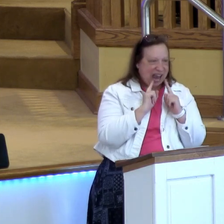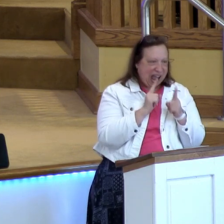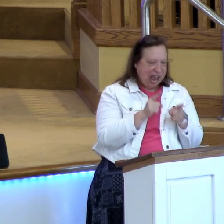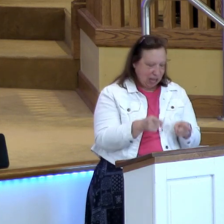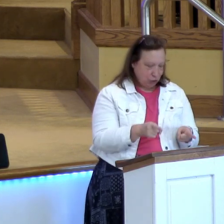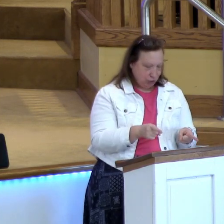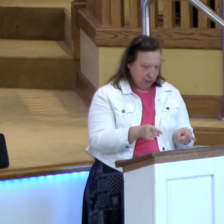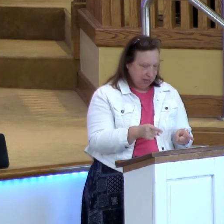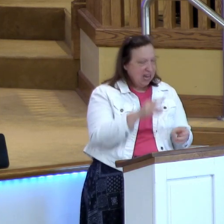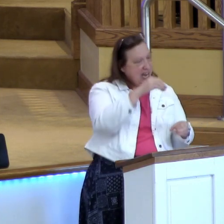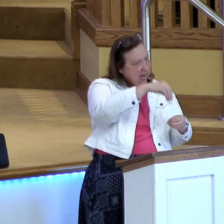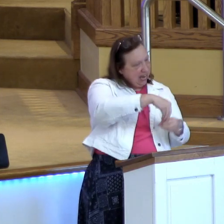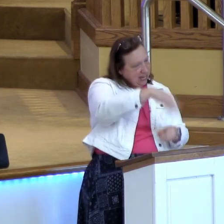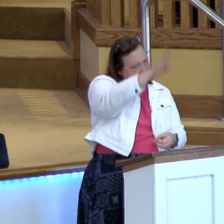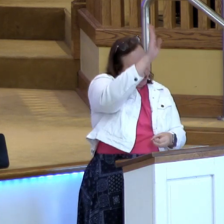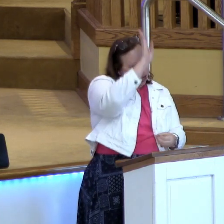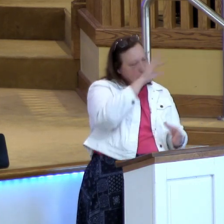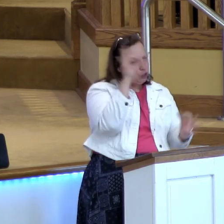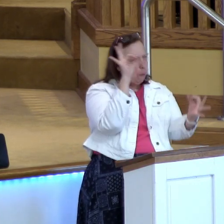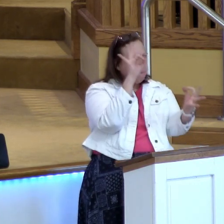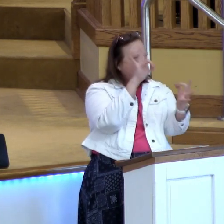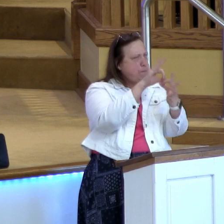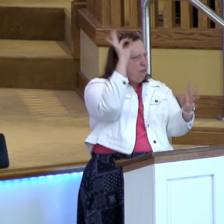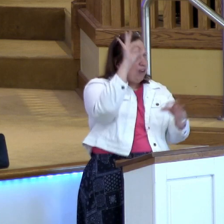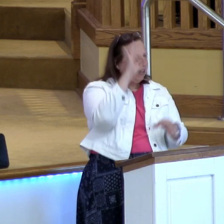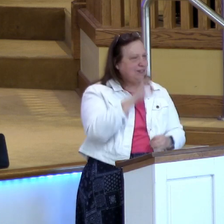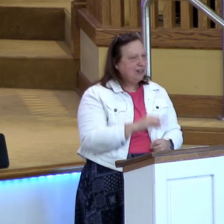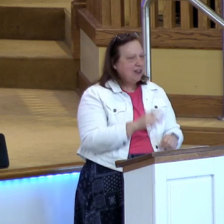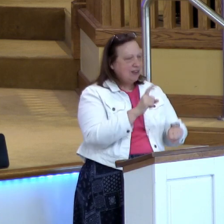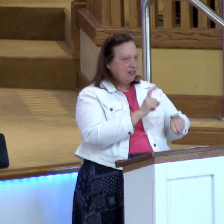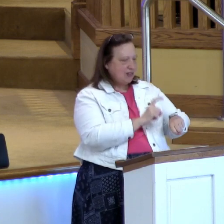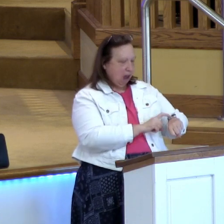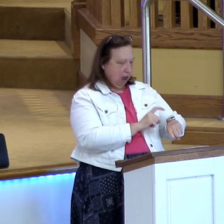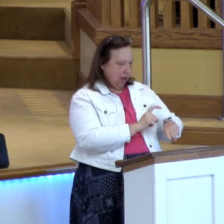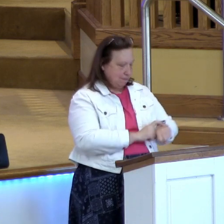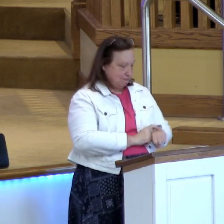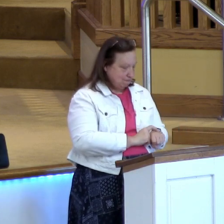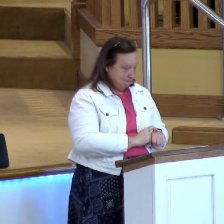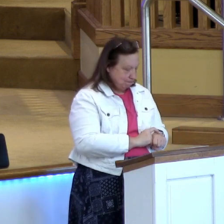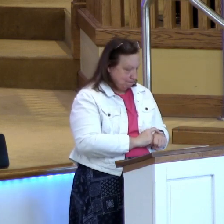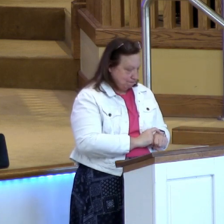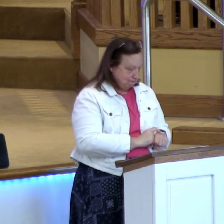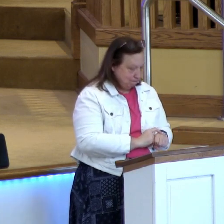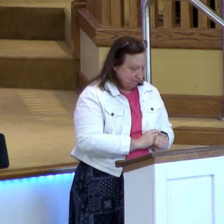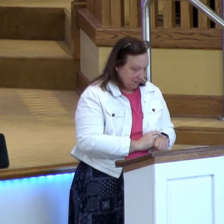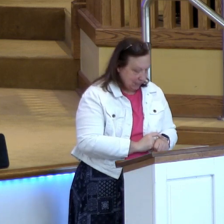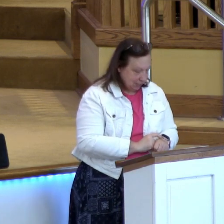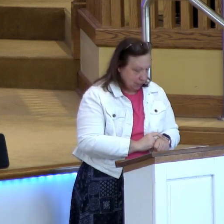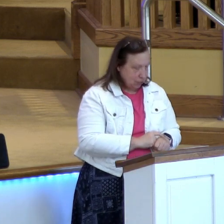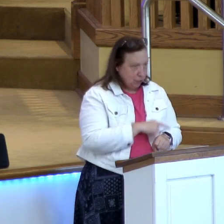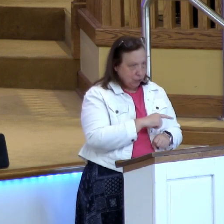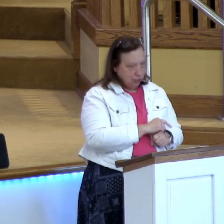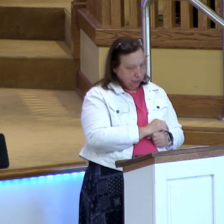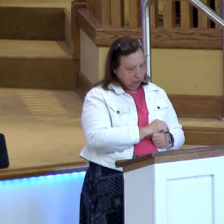come. In God's perfect time.